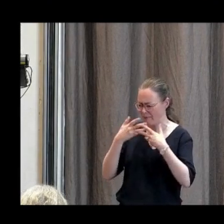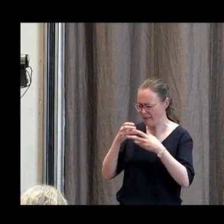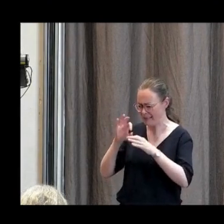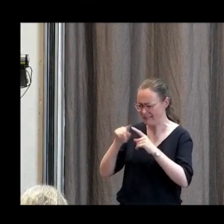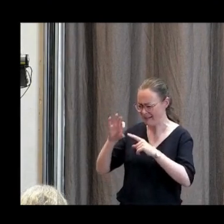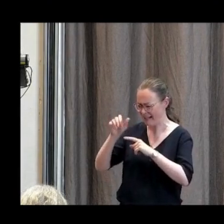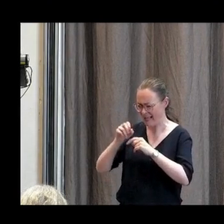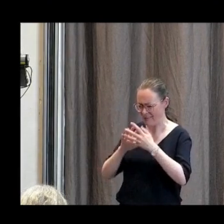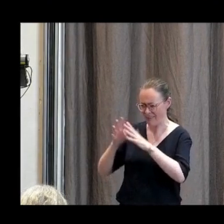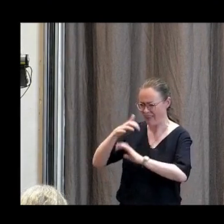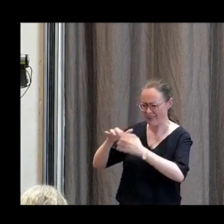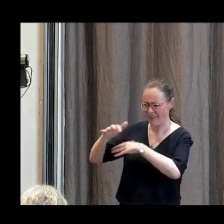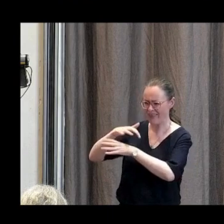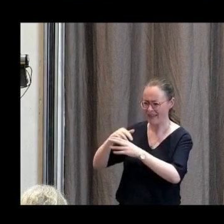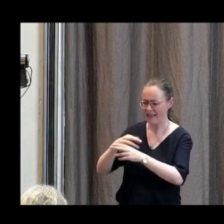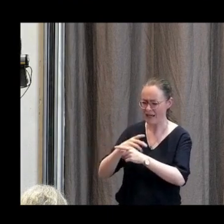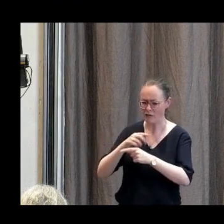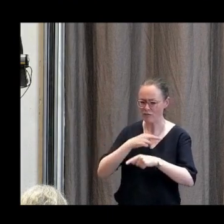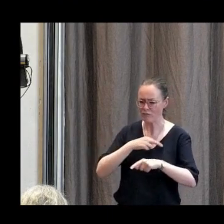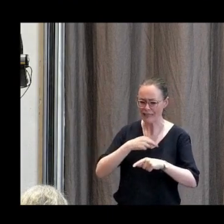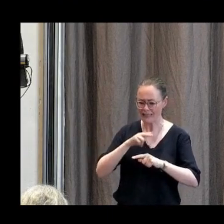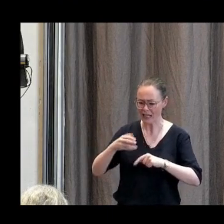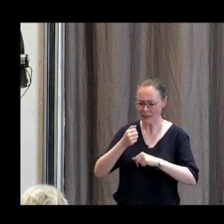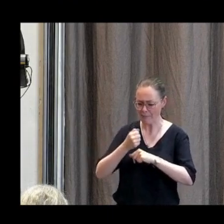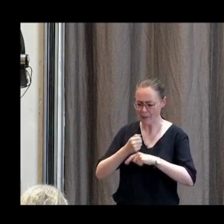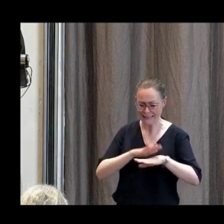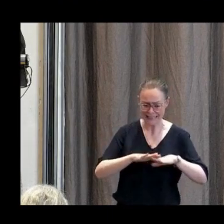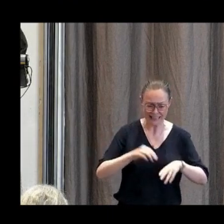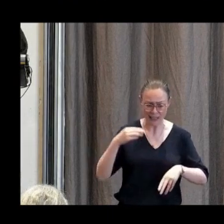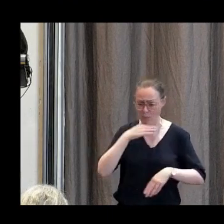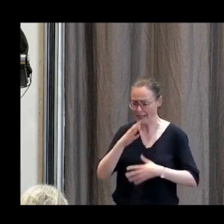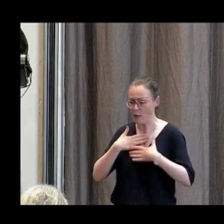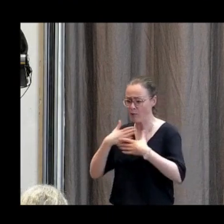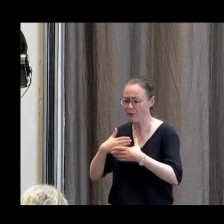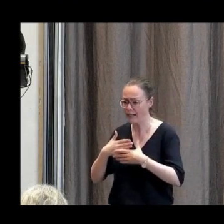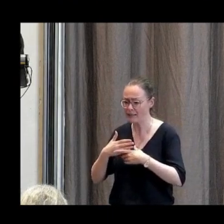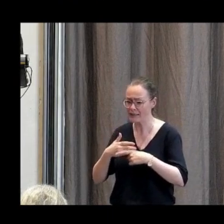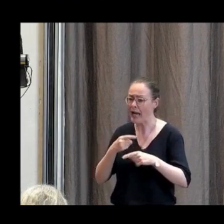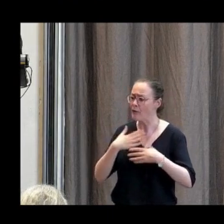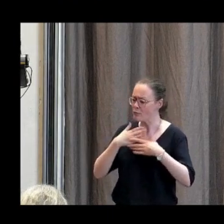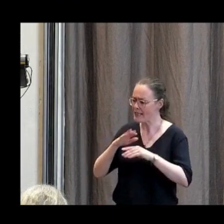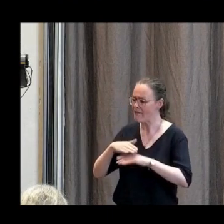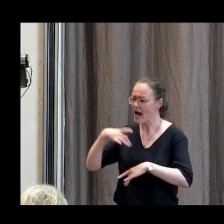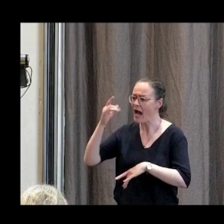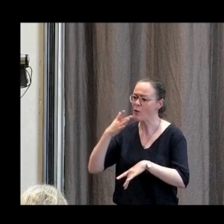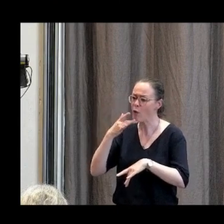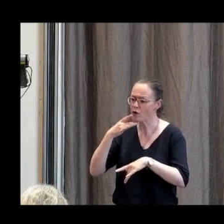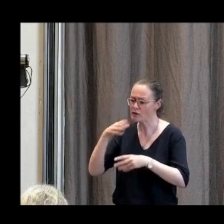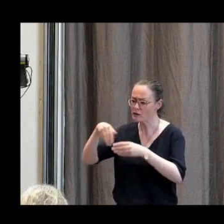gas emission doesn't depend on how we breathe. It doesn't have such high water content in it either. So it's a